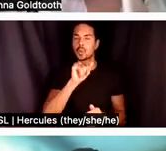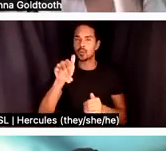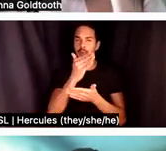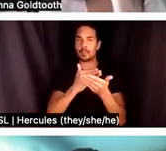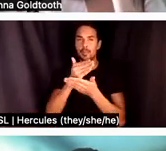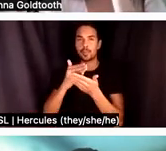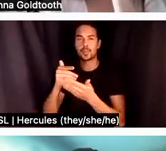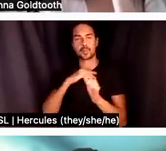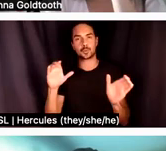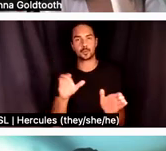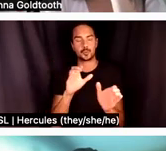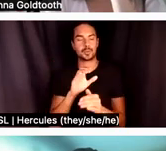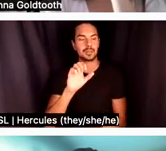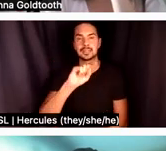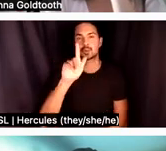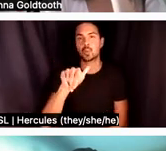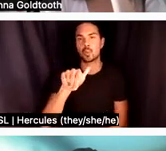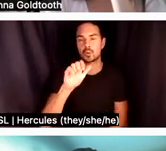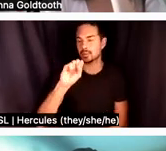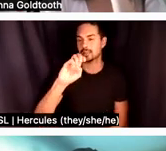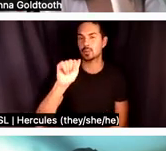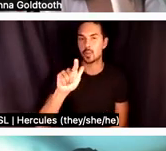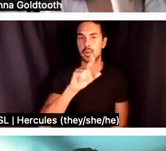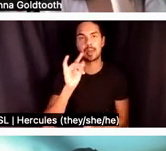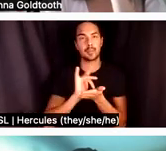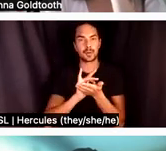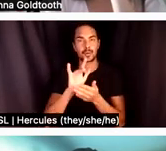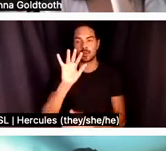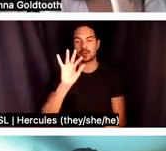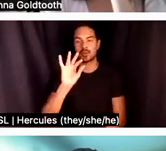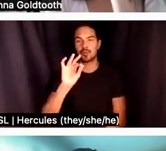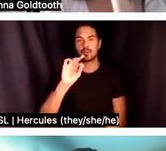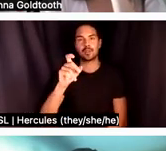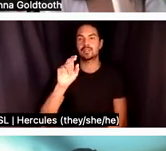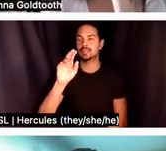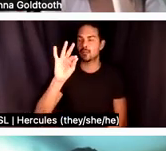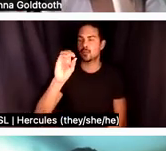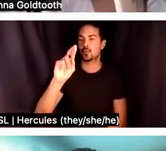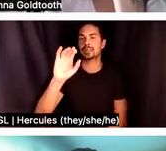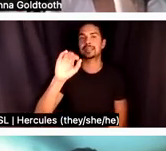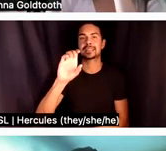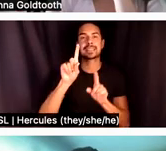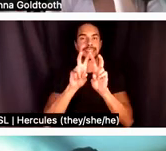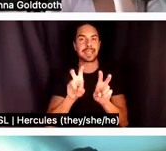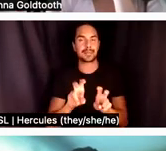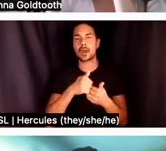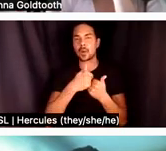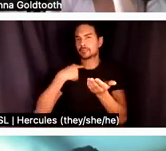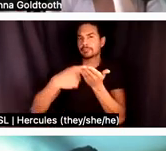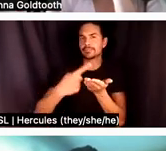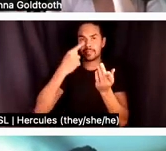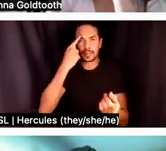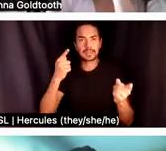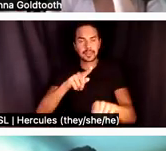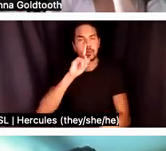doing sexual, you know, if you're doing medical forensic exams at the hospital, how are we really talking about what consent really looks like